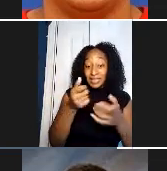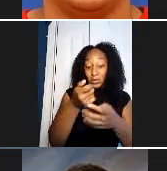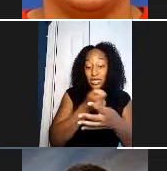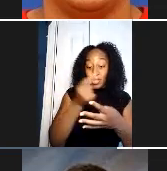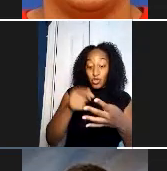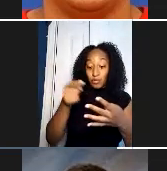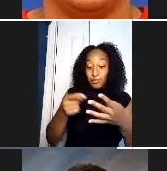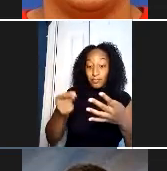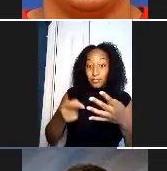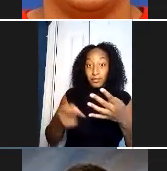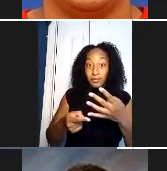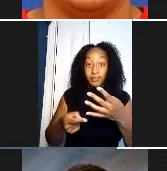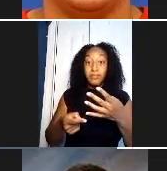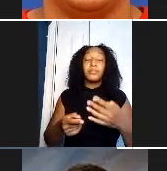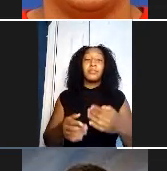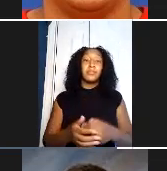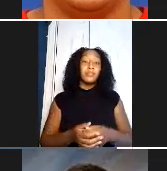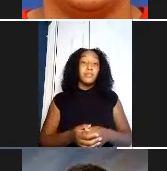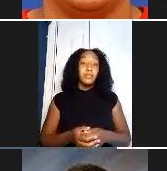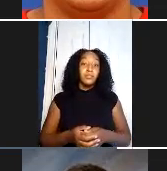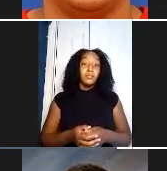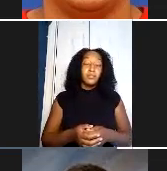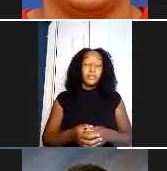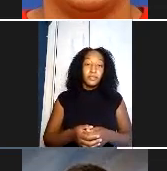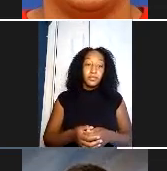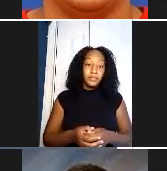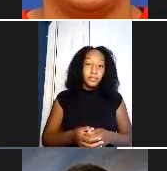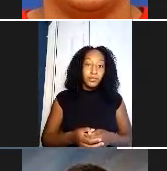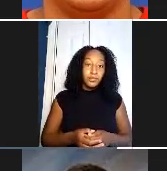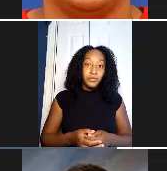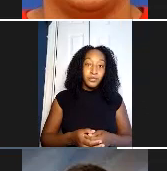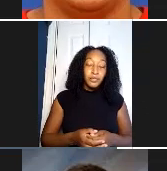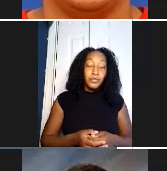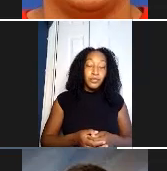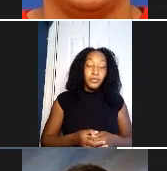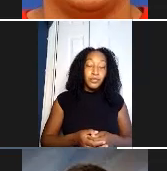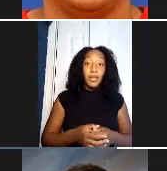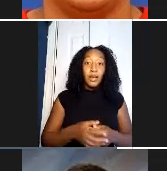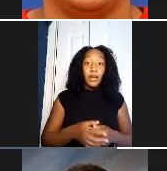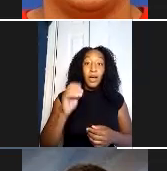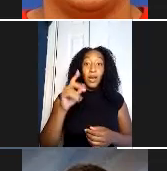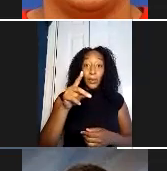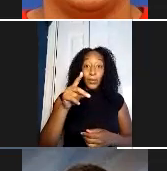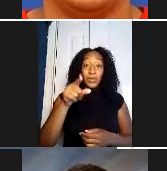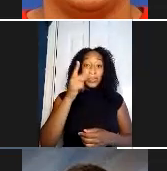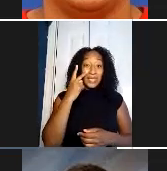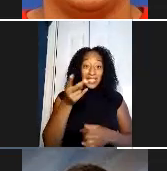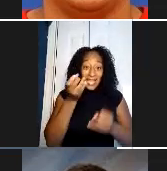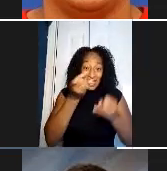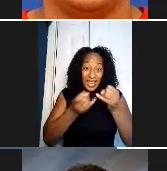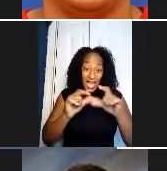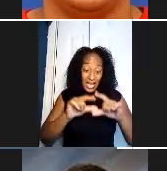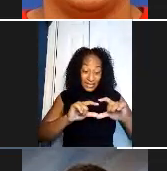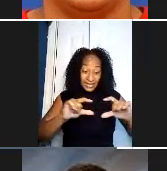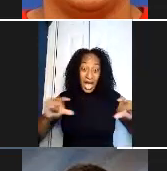okay? And so you see here, ignore that last column or replace it with